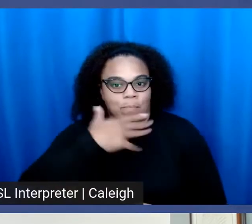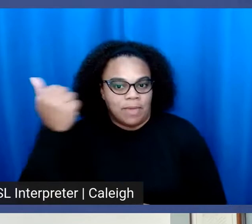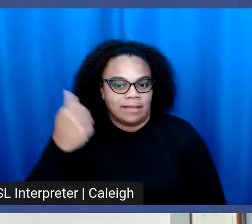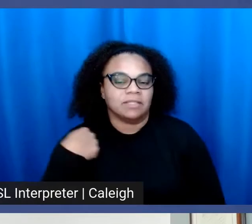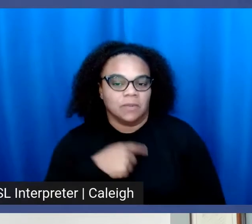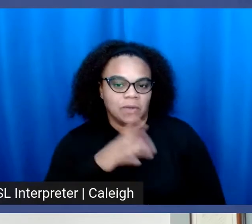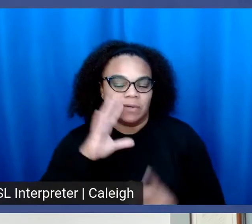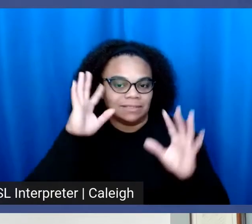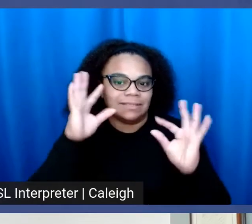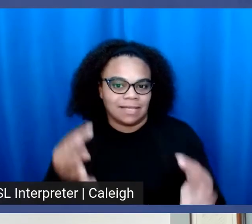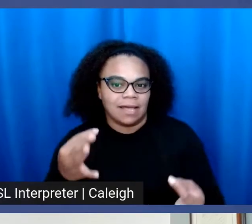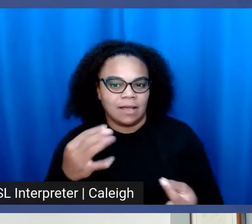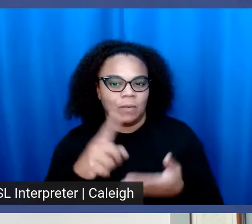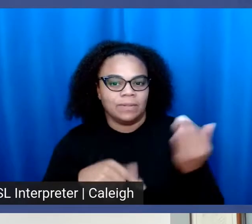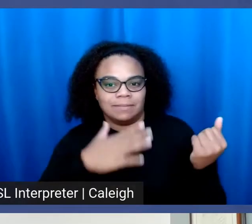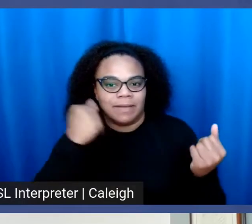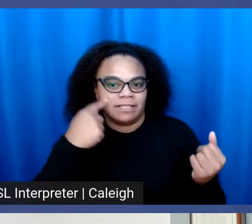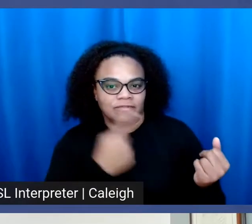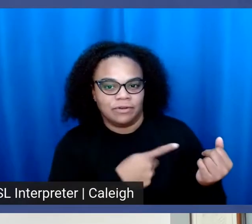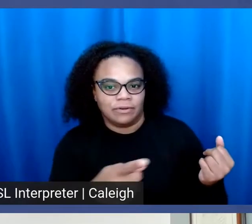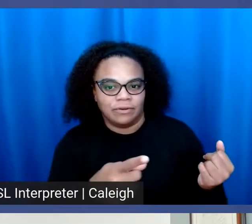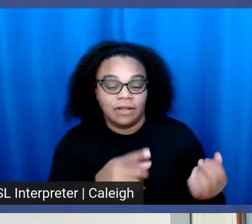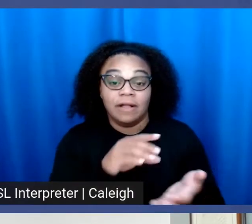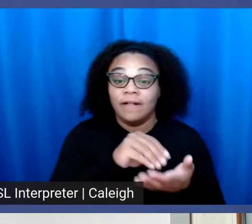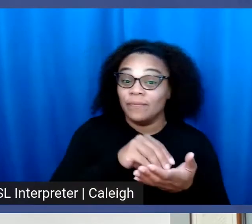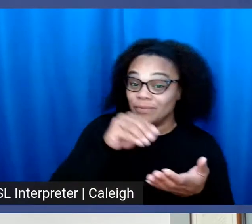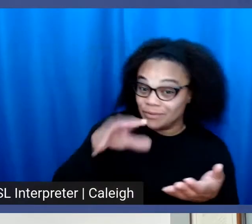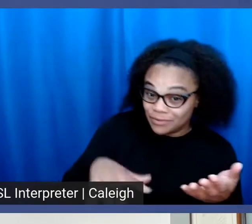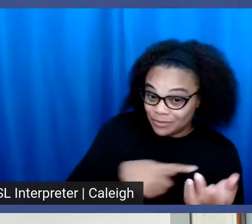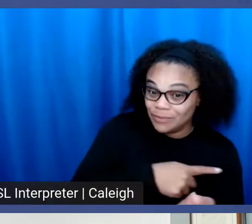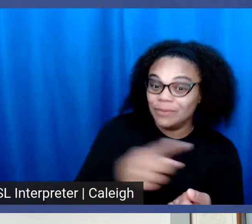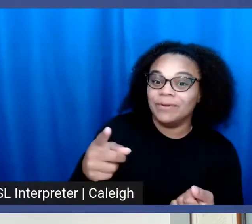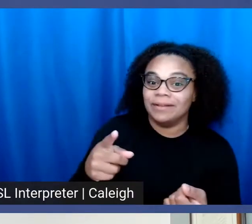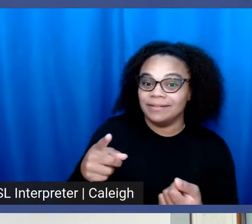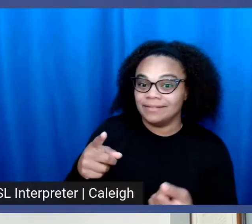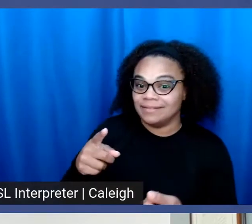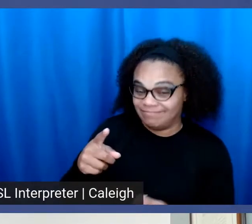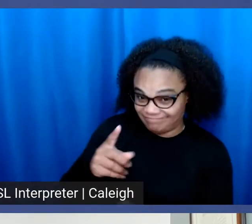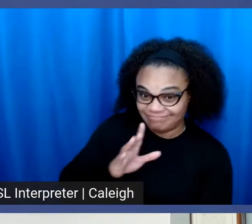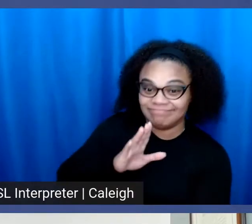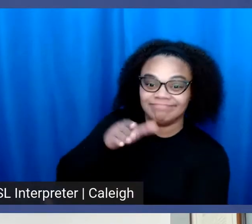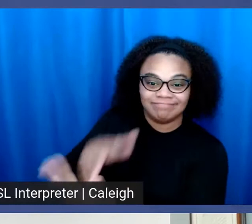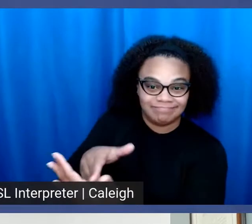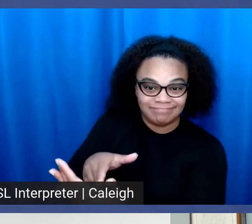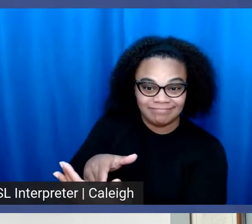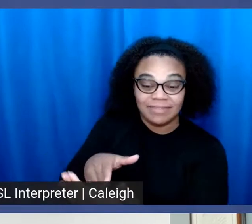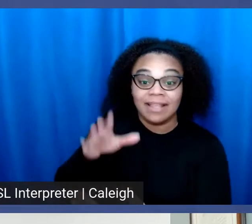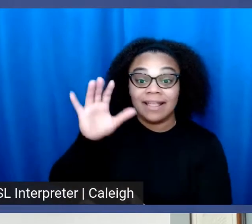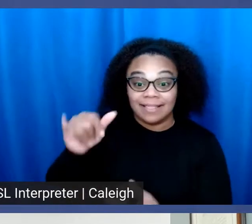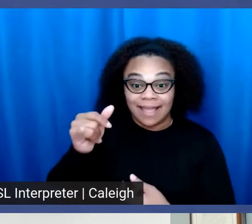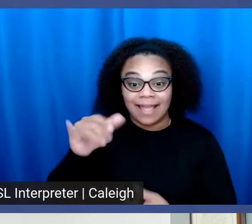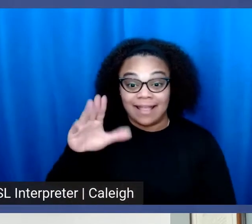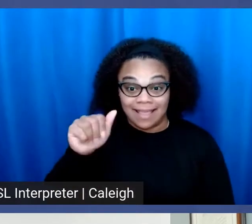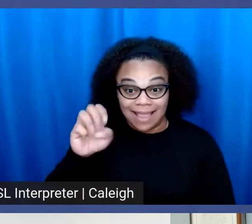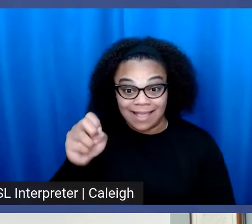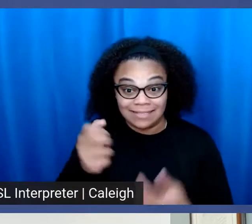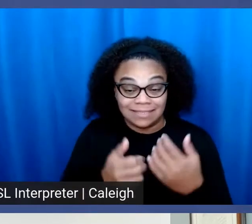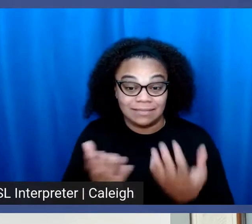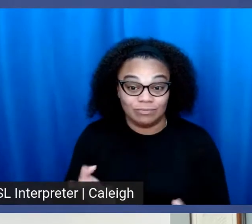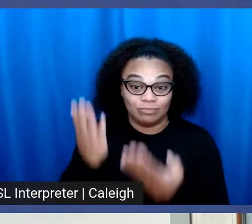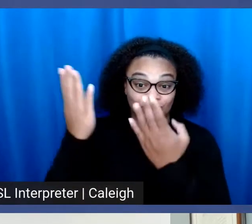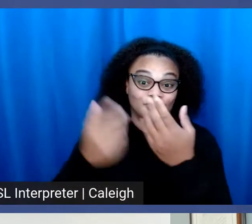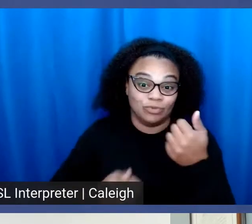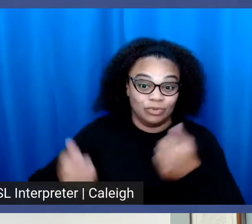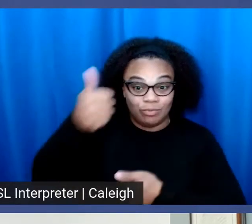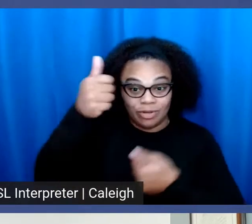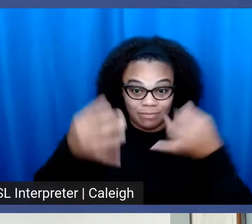students stood up, filed a lawsuit, and the case goes up to the Supreme Court. Supreme Court shatters, right? There's 7 different opinions produced